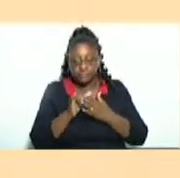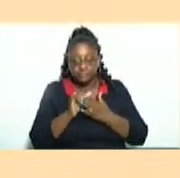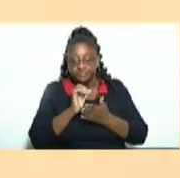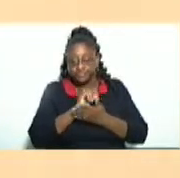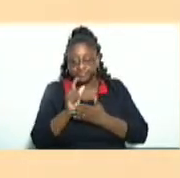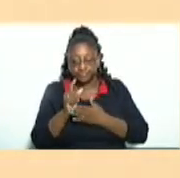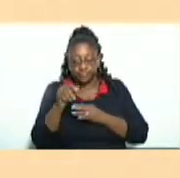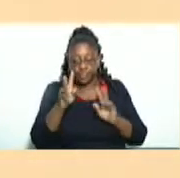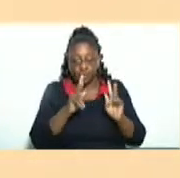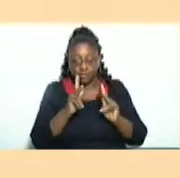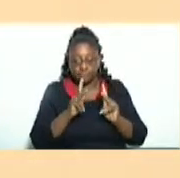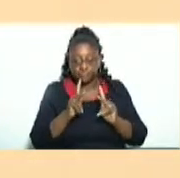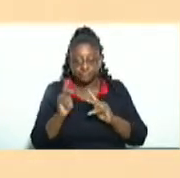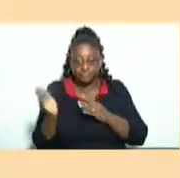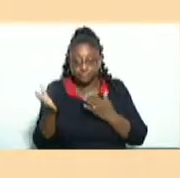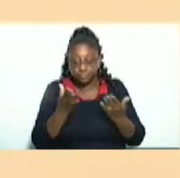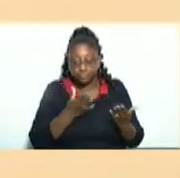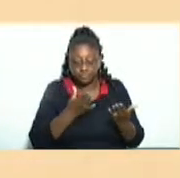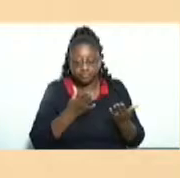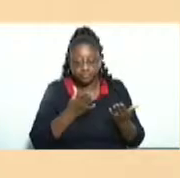are trafficking in persons.